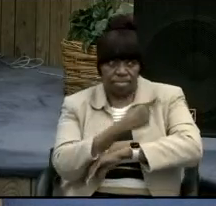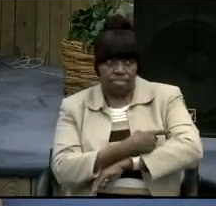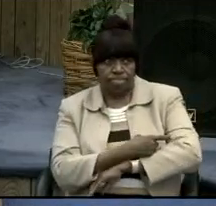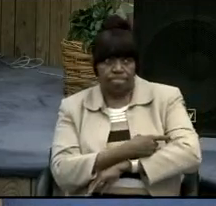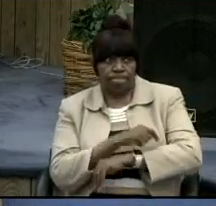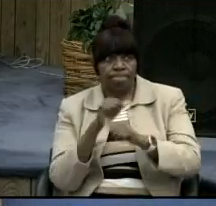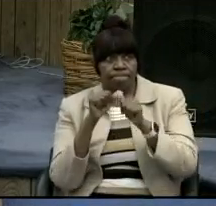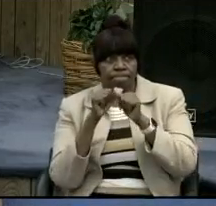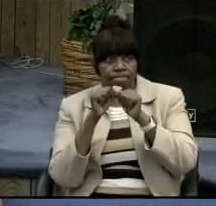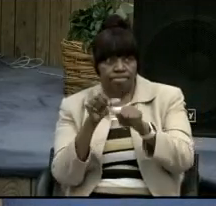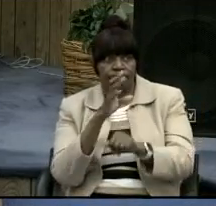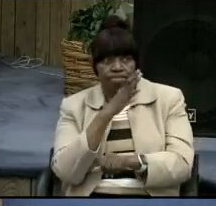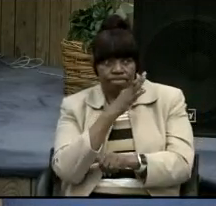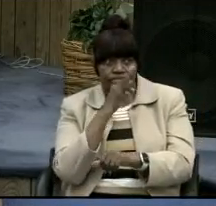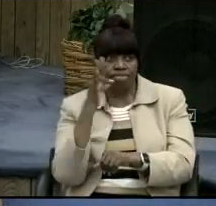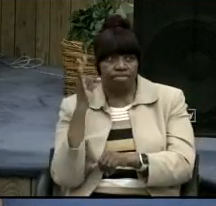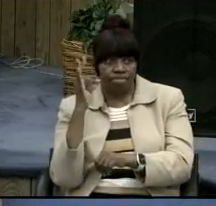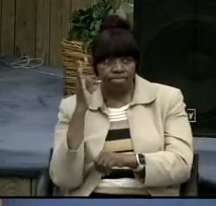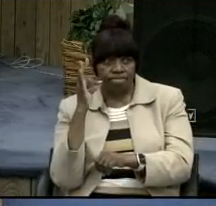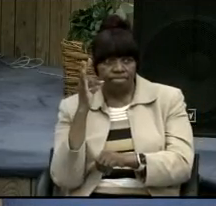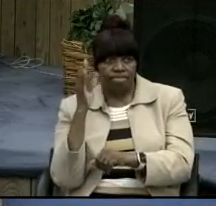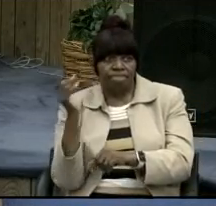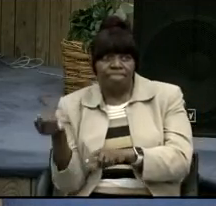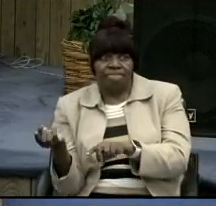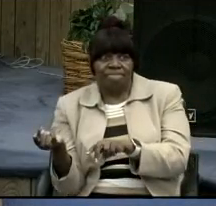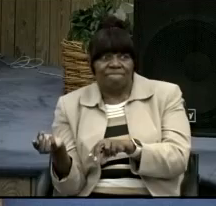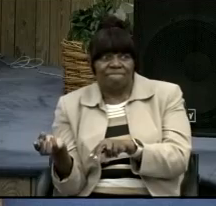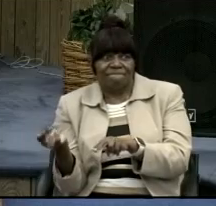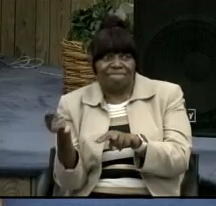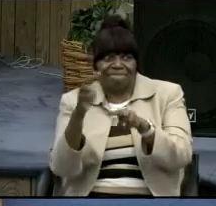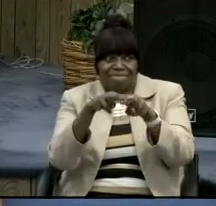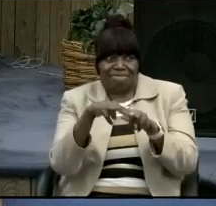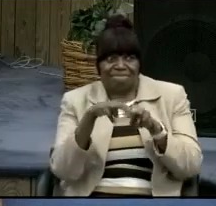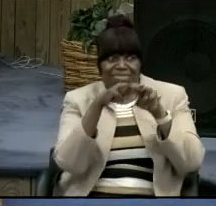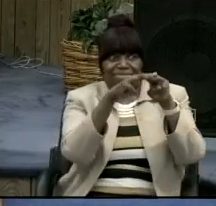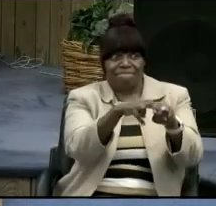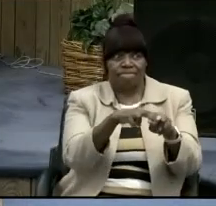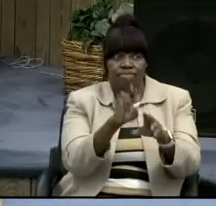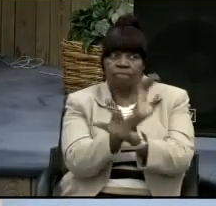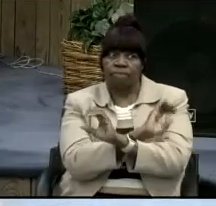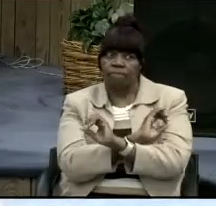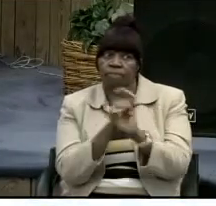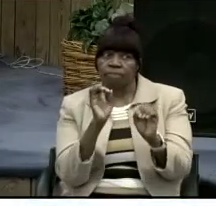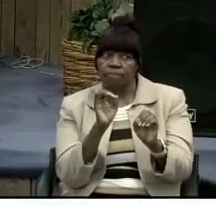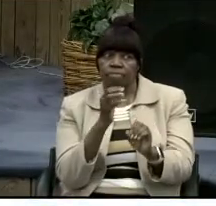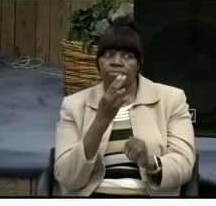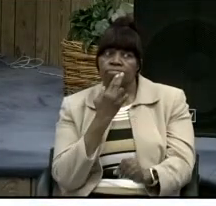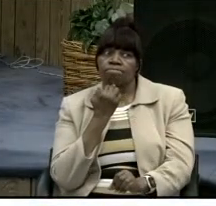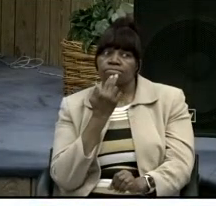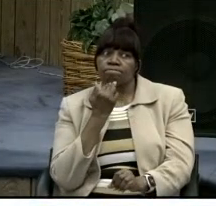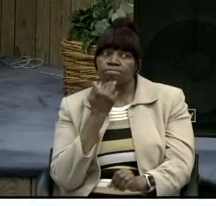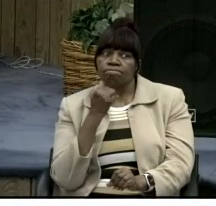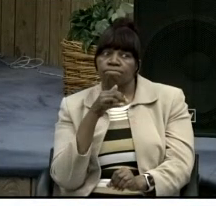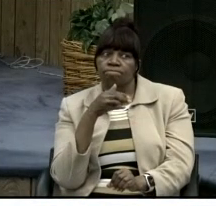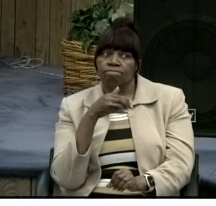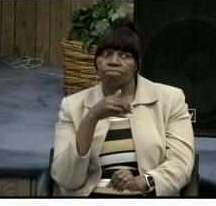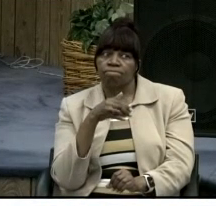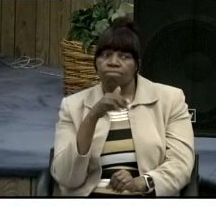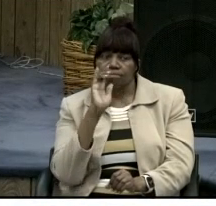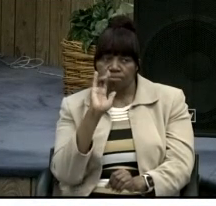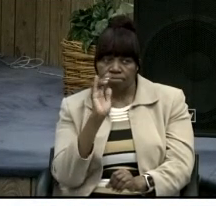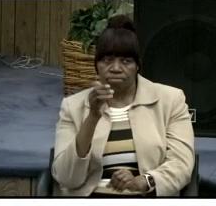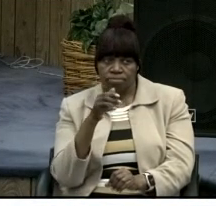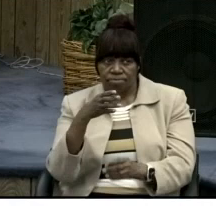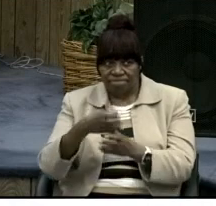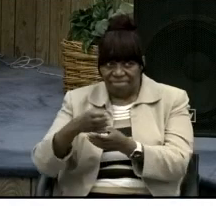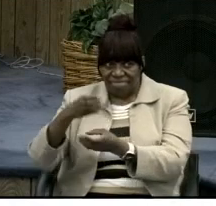going to continue fasting from our favorite treat, but we're going to also give up sugary drinks. That's why